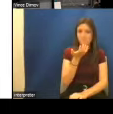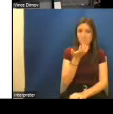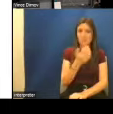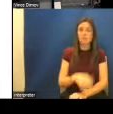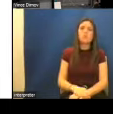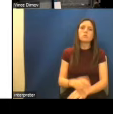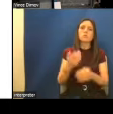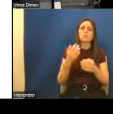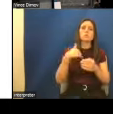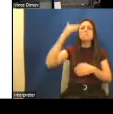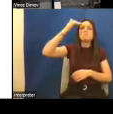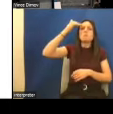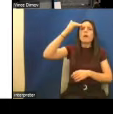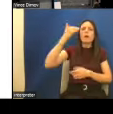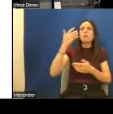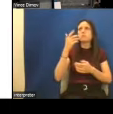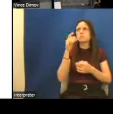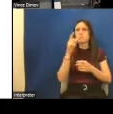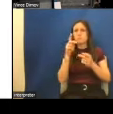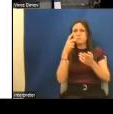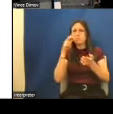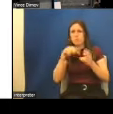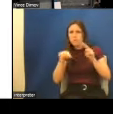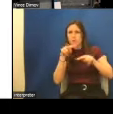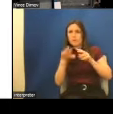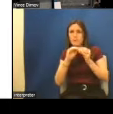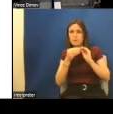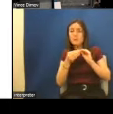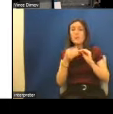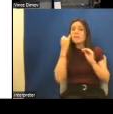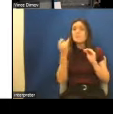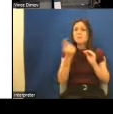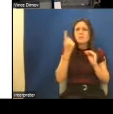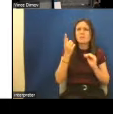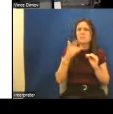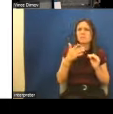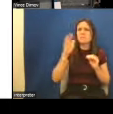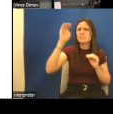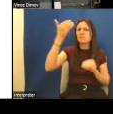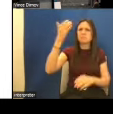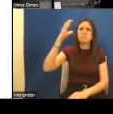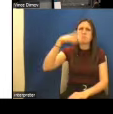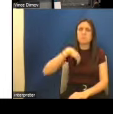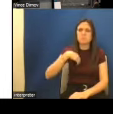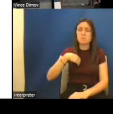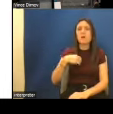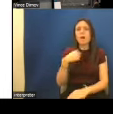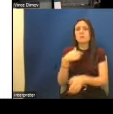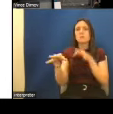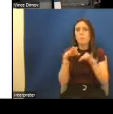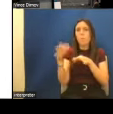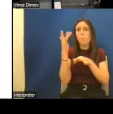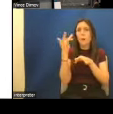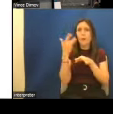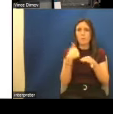of that when you're getting those and just kind of take a peek at those numbers. If something seems weird, I'll show you why we even got here. Go to